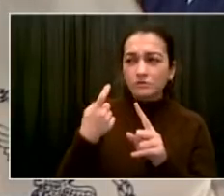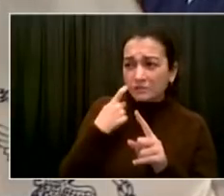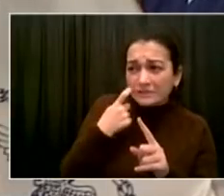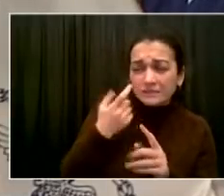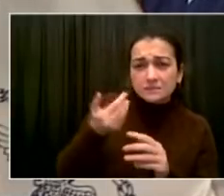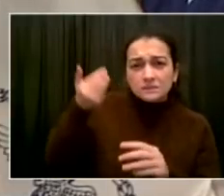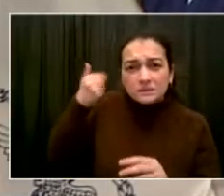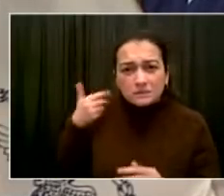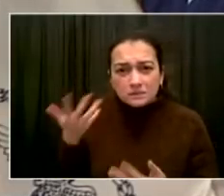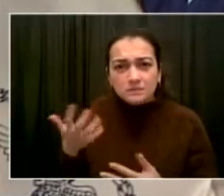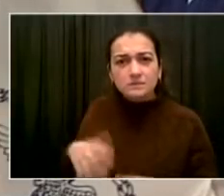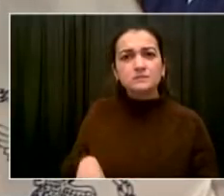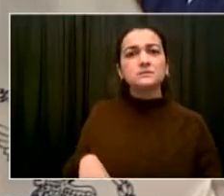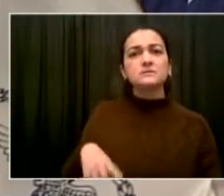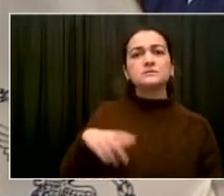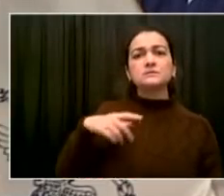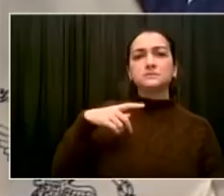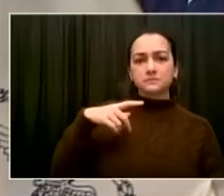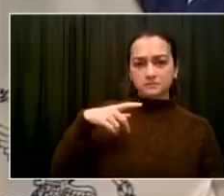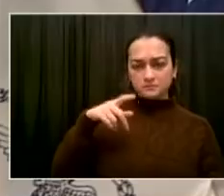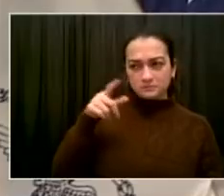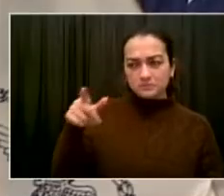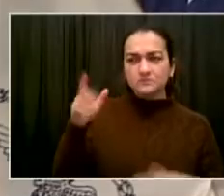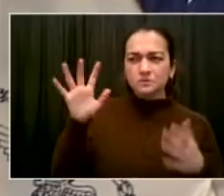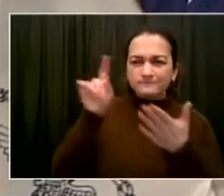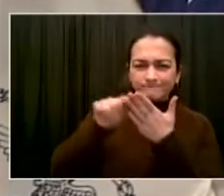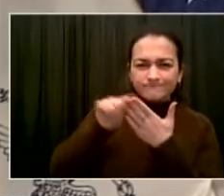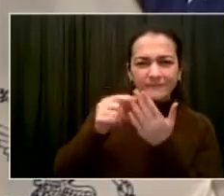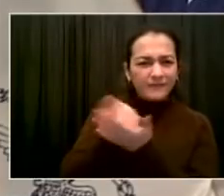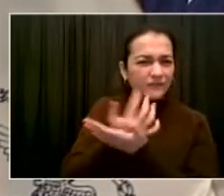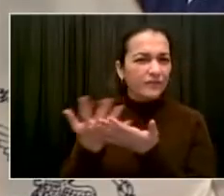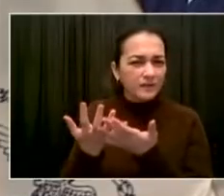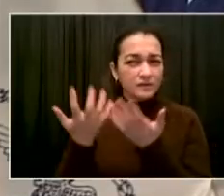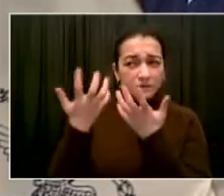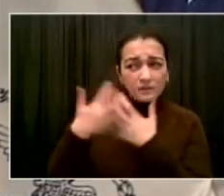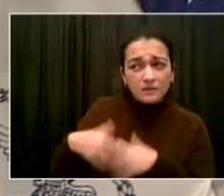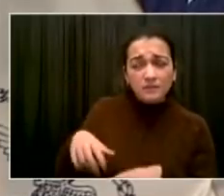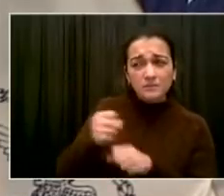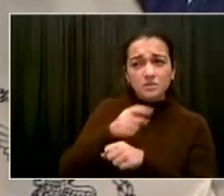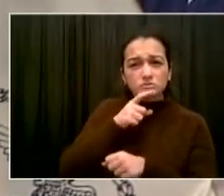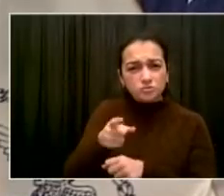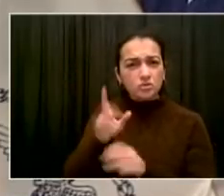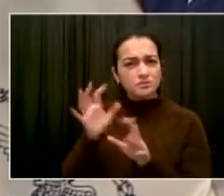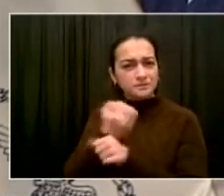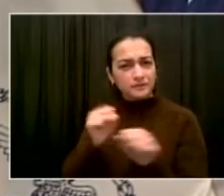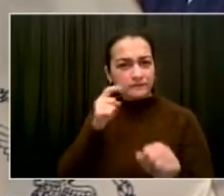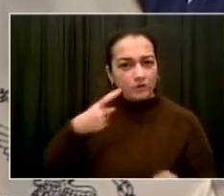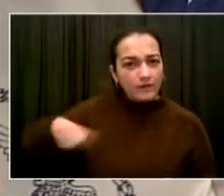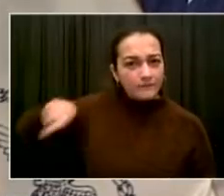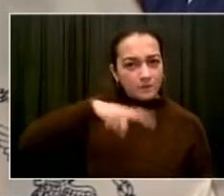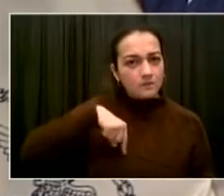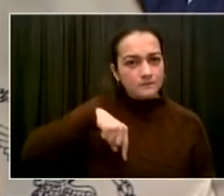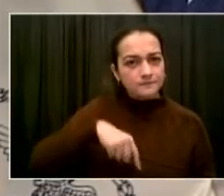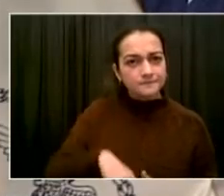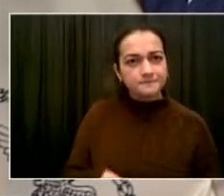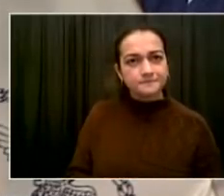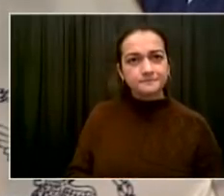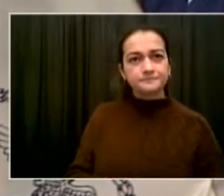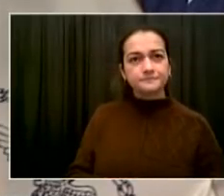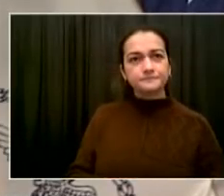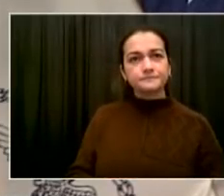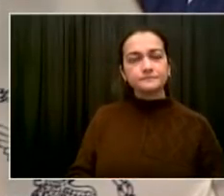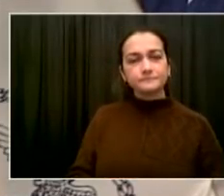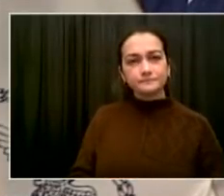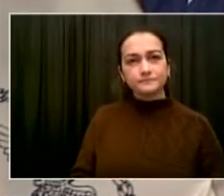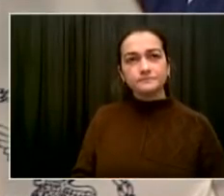very well. We've had the model we used, the gold standard was our schools that still have an extraordinarily low level of